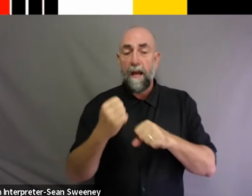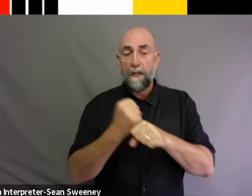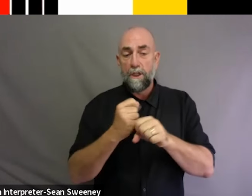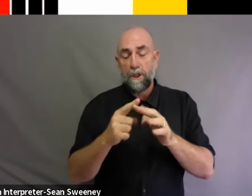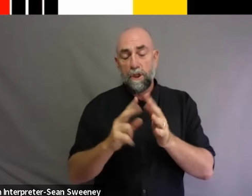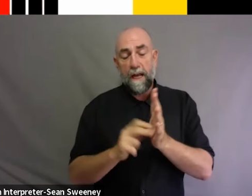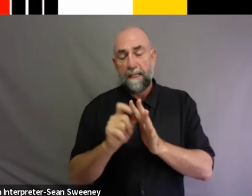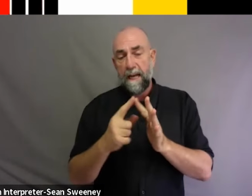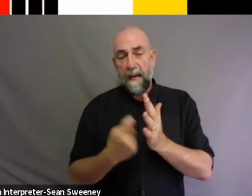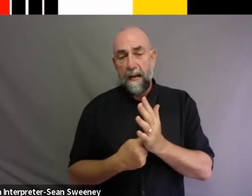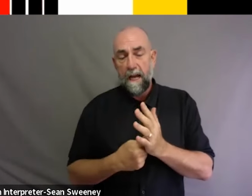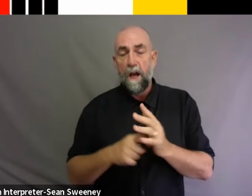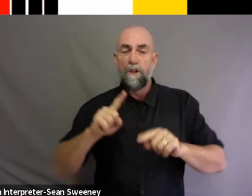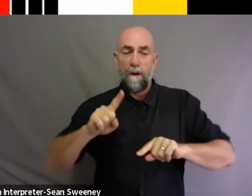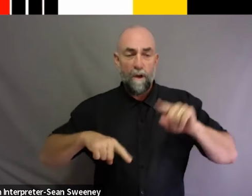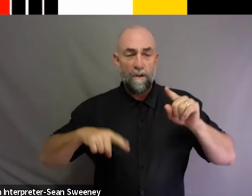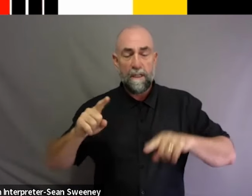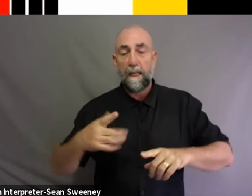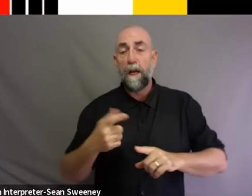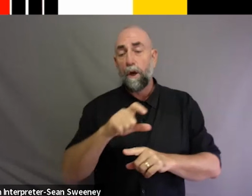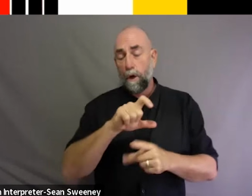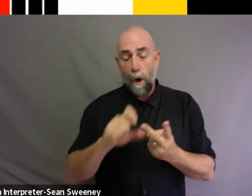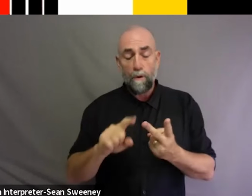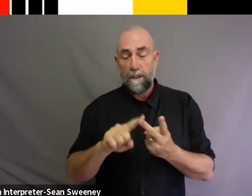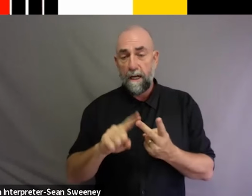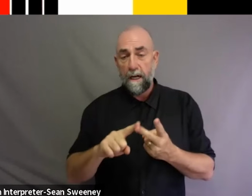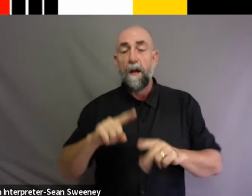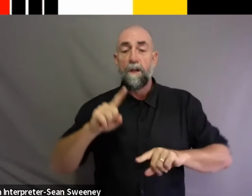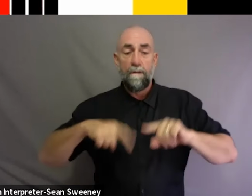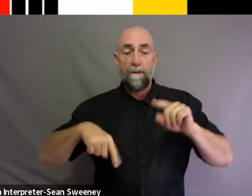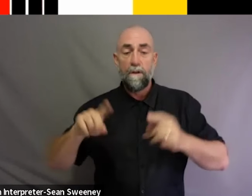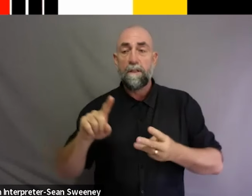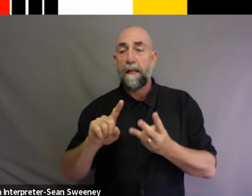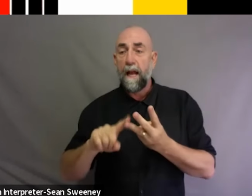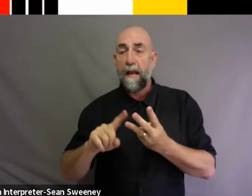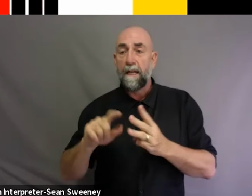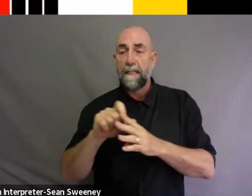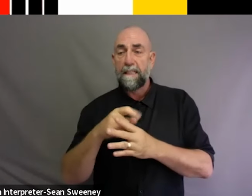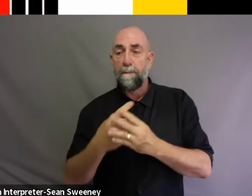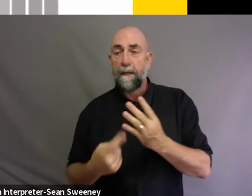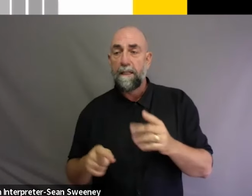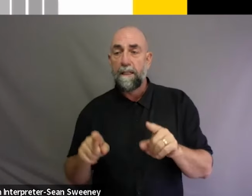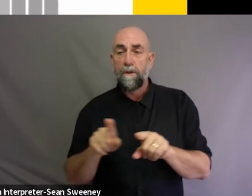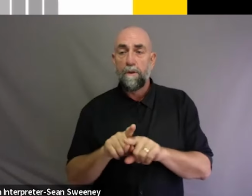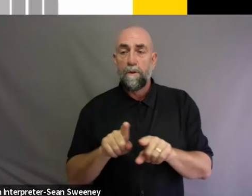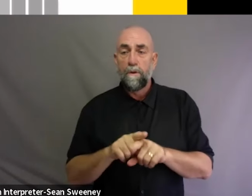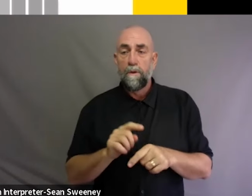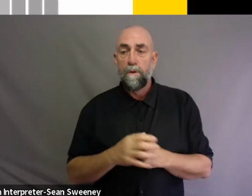diversity by itself, cultural diversity, as well as disability. Next slide.